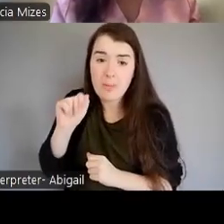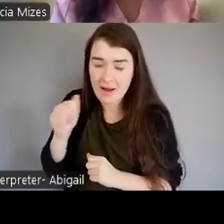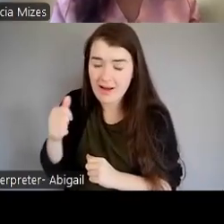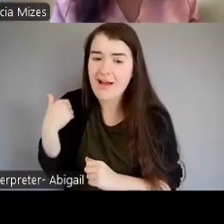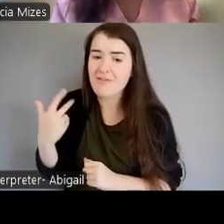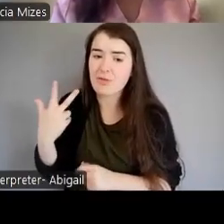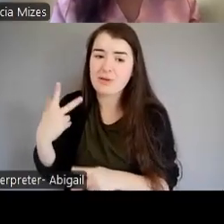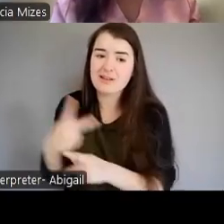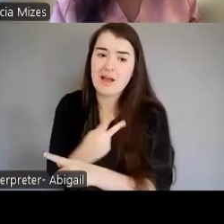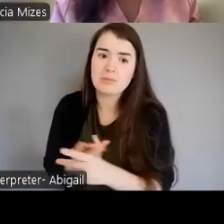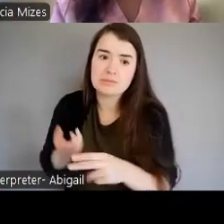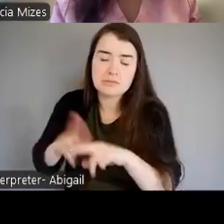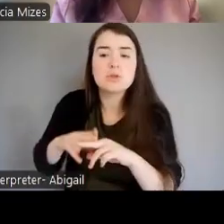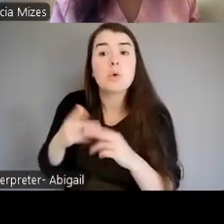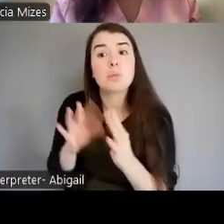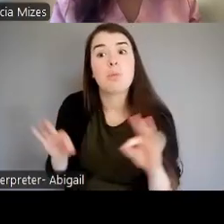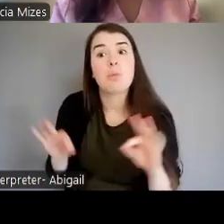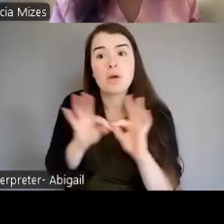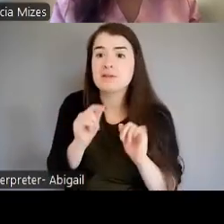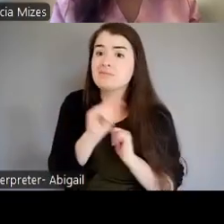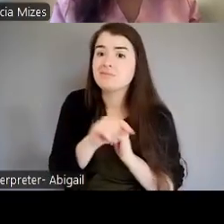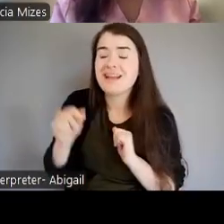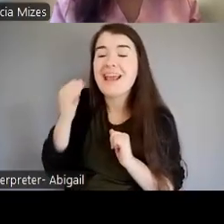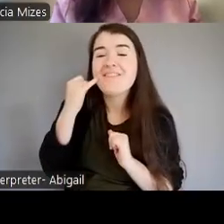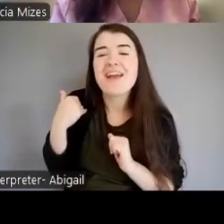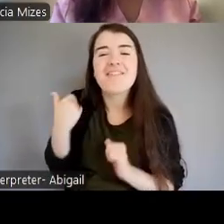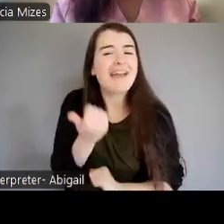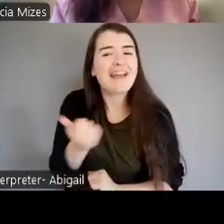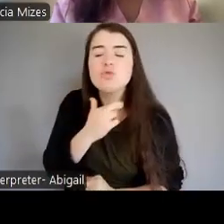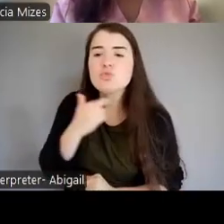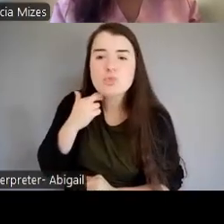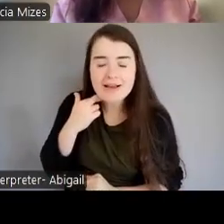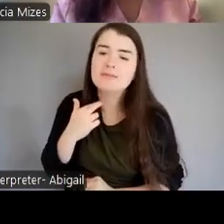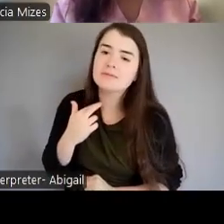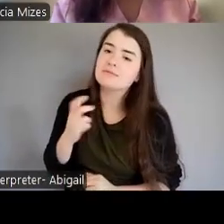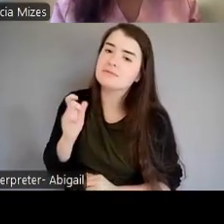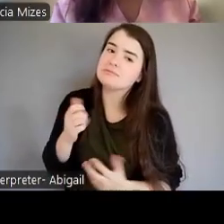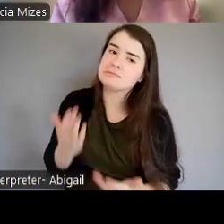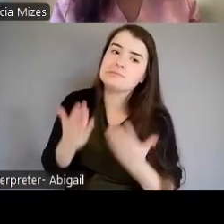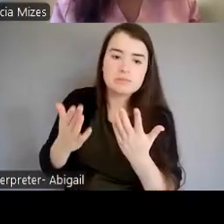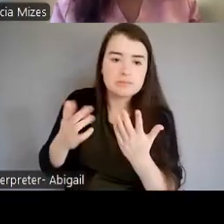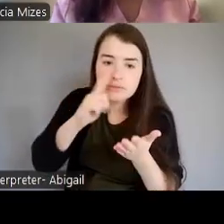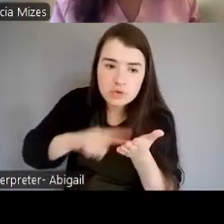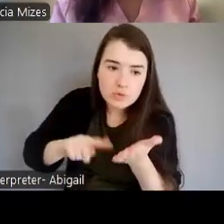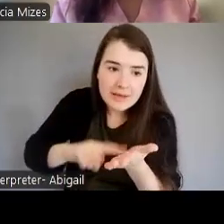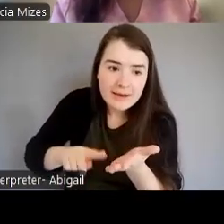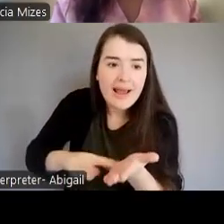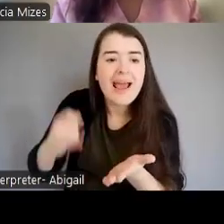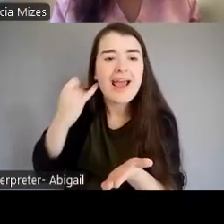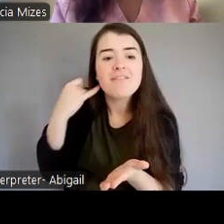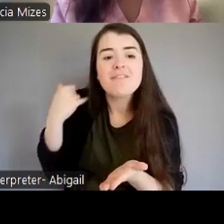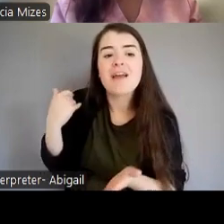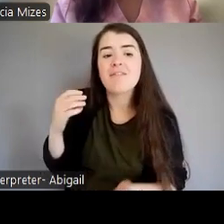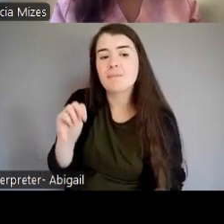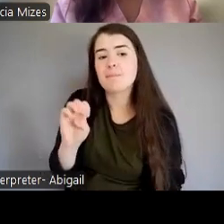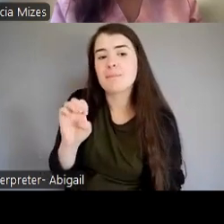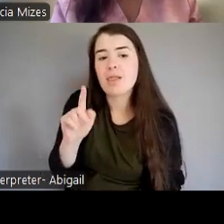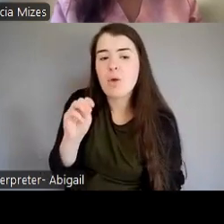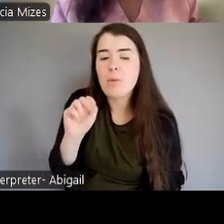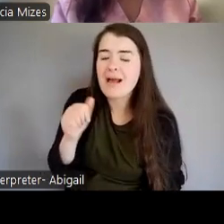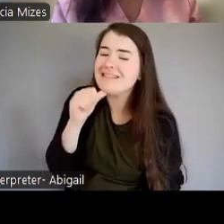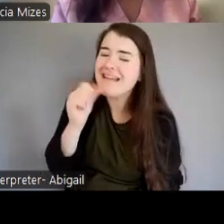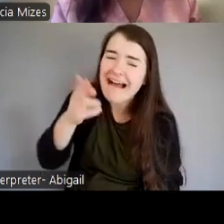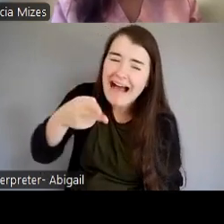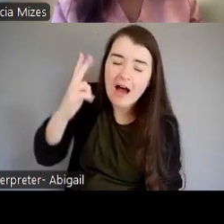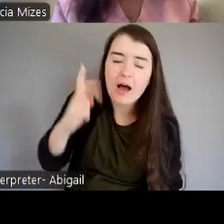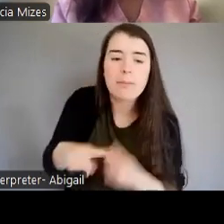frequent skin cancer screenings. With lymphoma or leukemia, there's not quite as high increased risk of skin cancer, but it's still important. These patients should also get